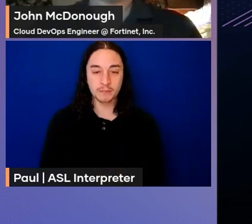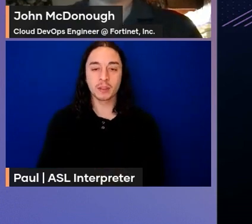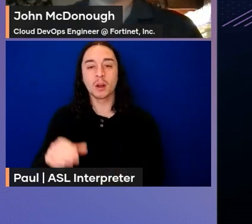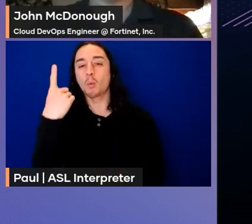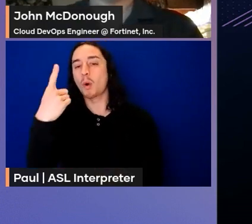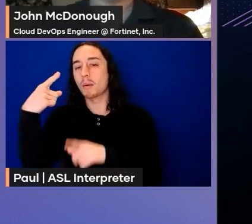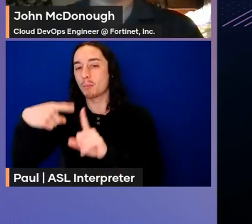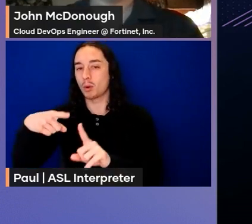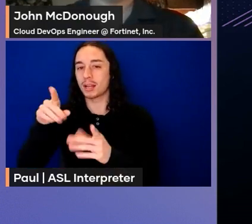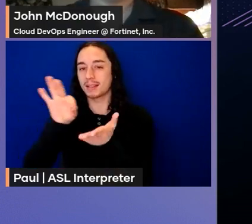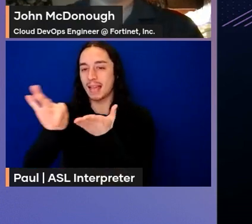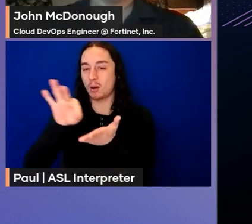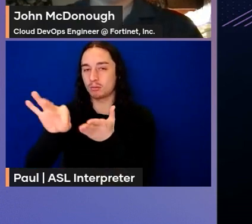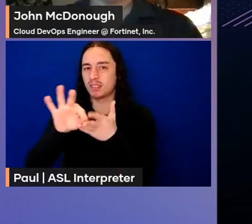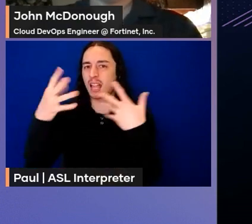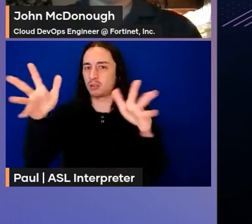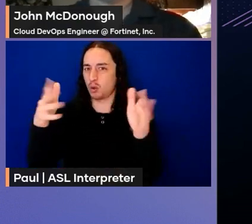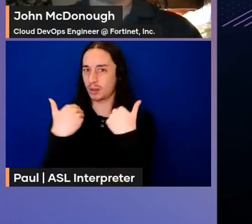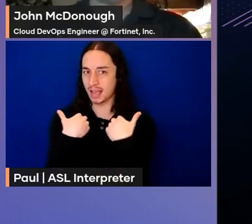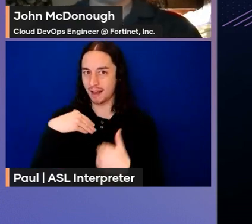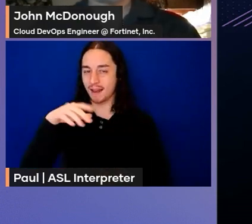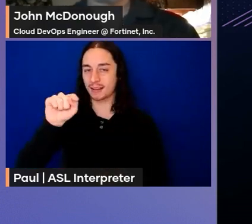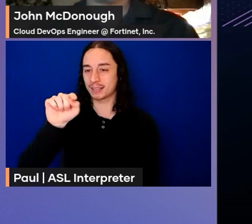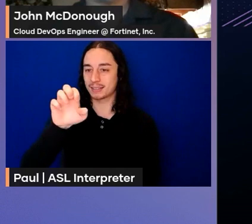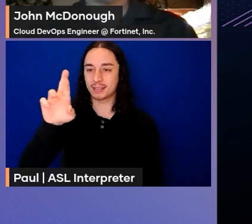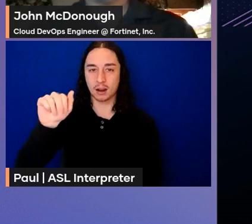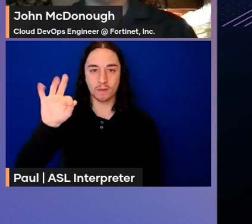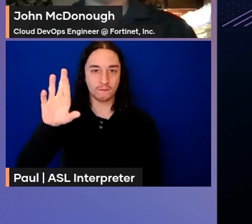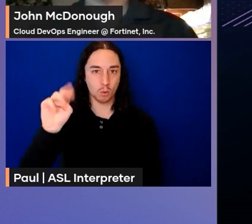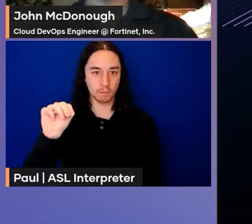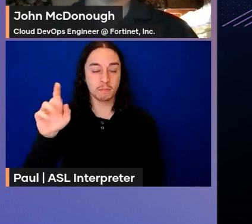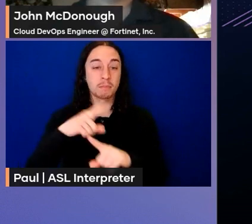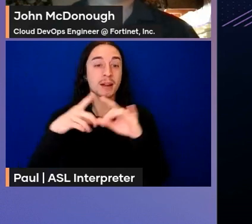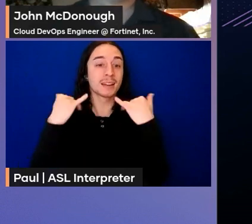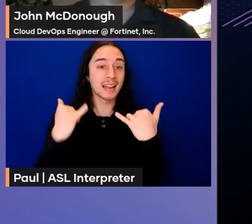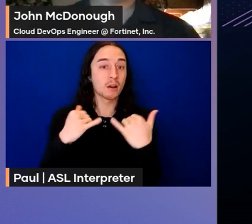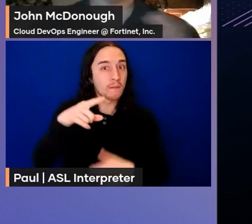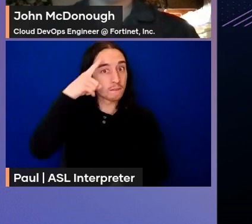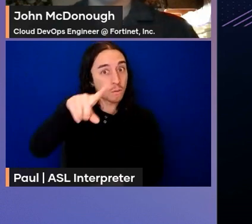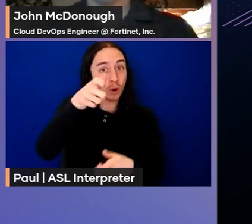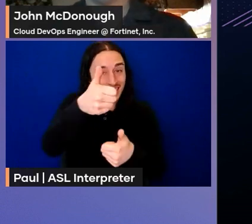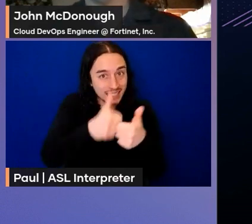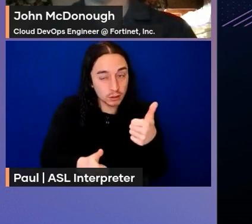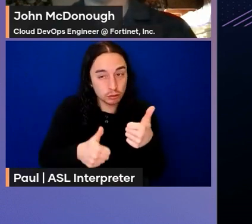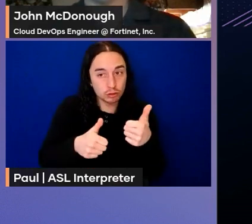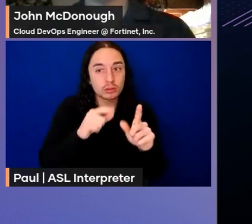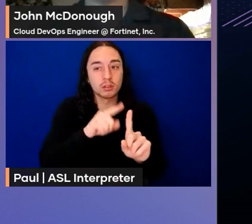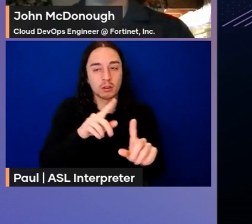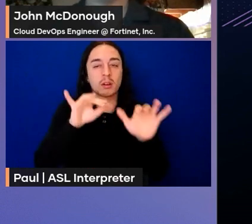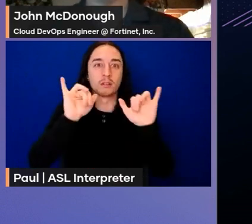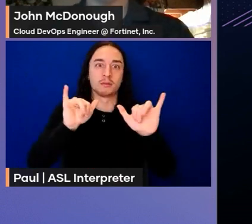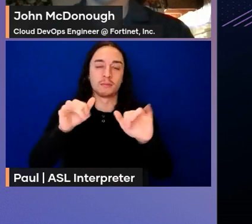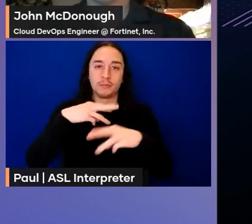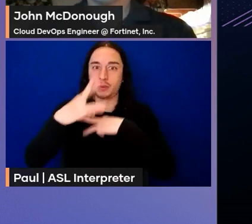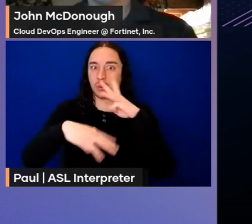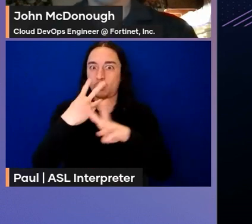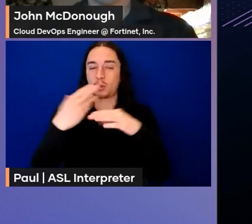in Terraform. But now with for each, well, the world has just opened up.